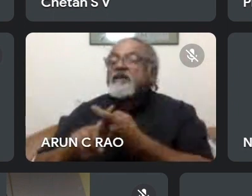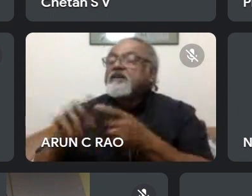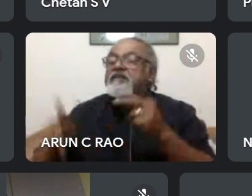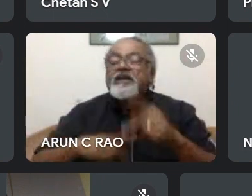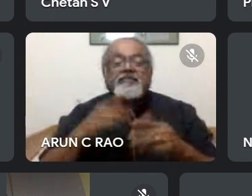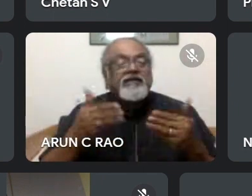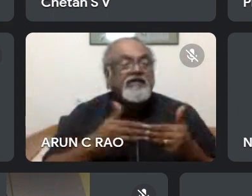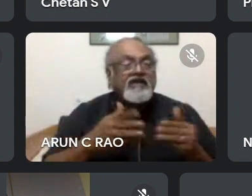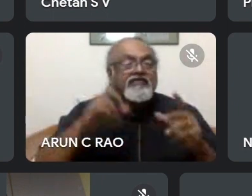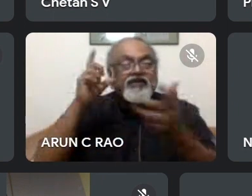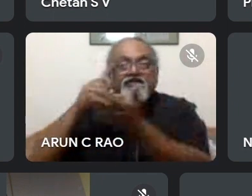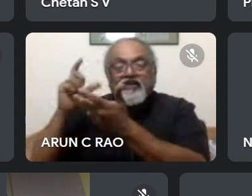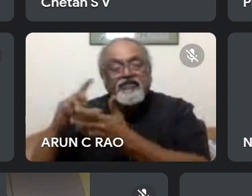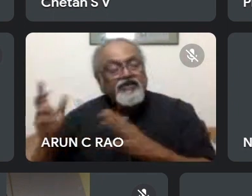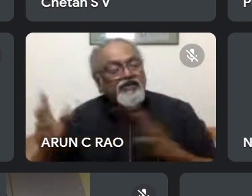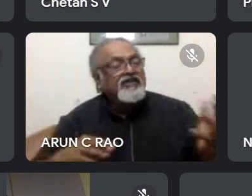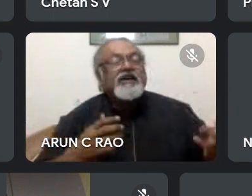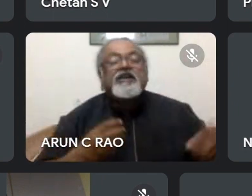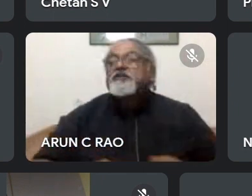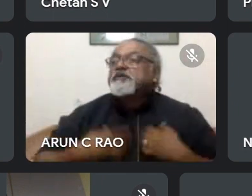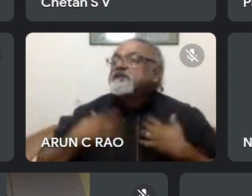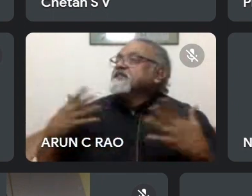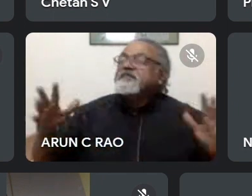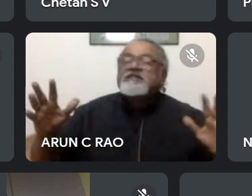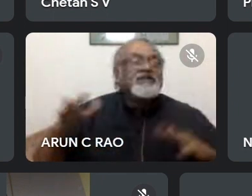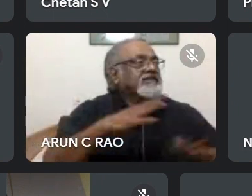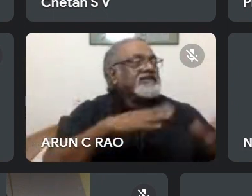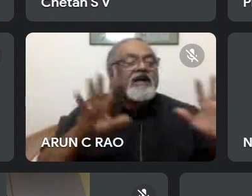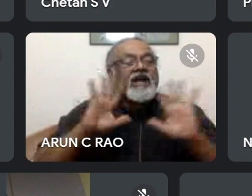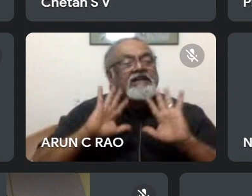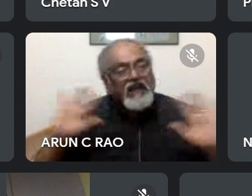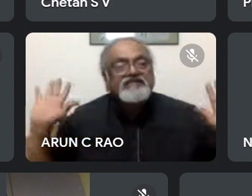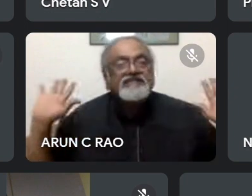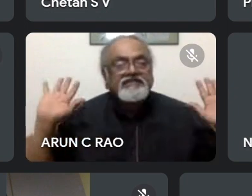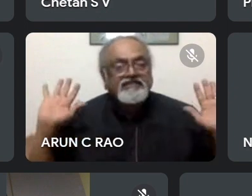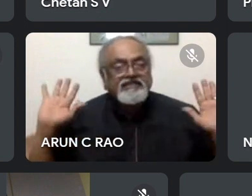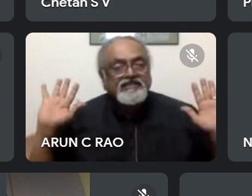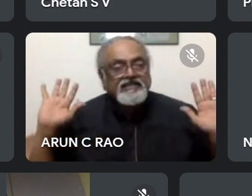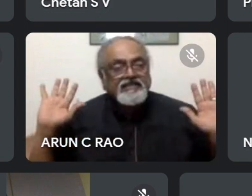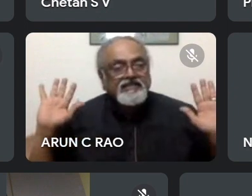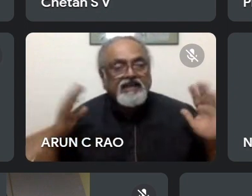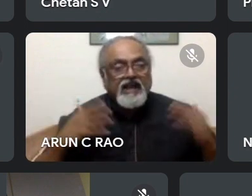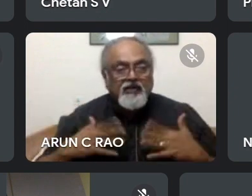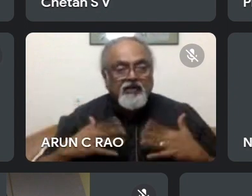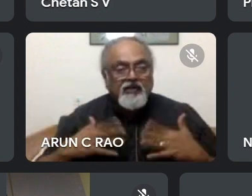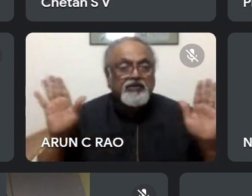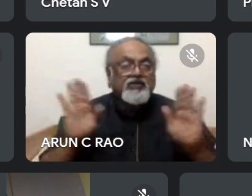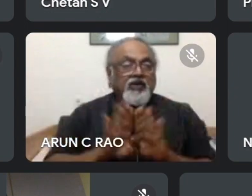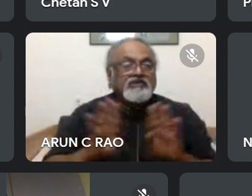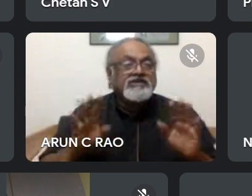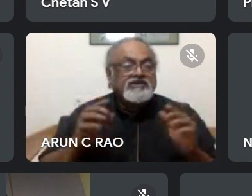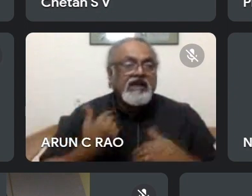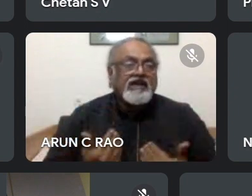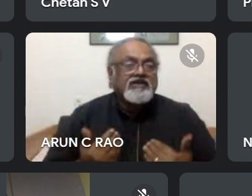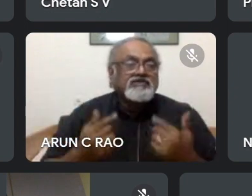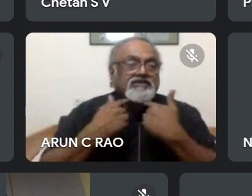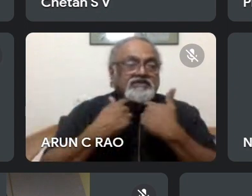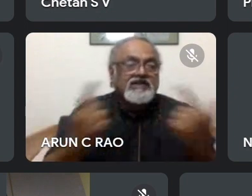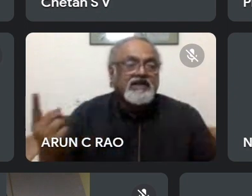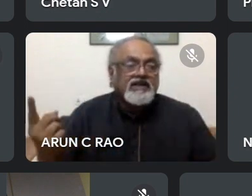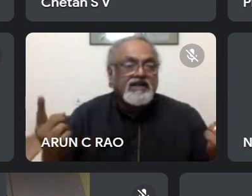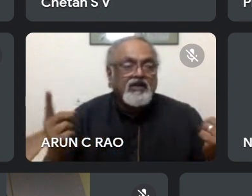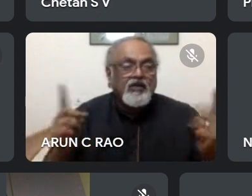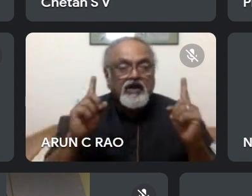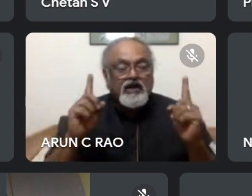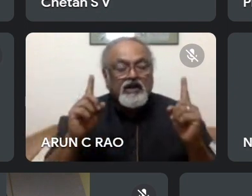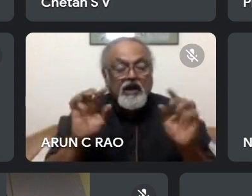take pictures and everything. Now, I just want to close out with a very, very thoughtful